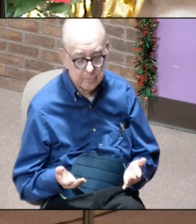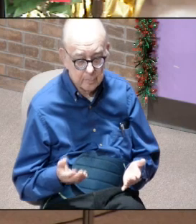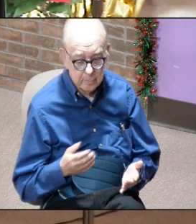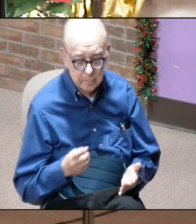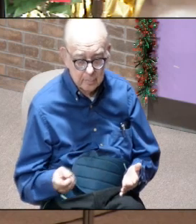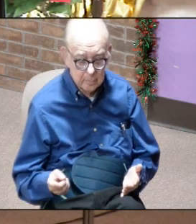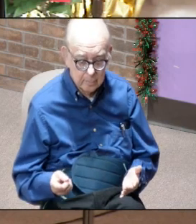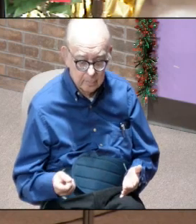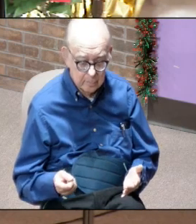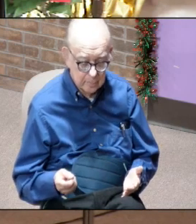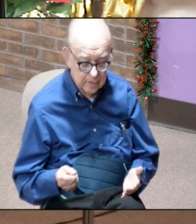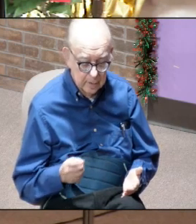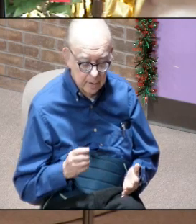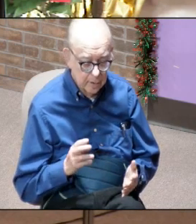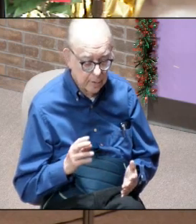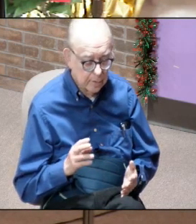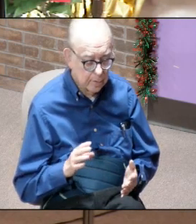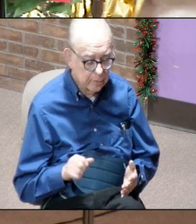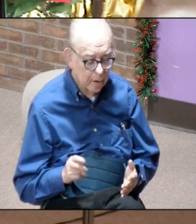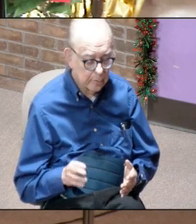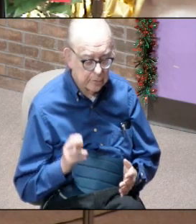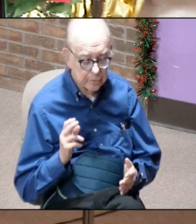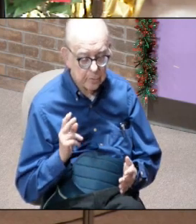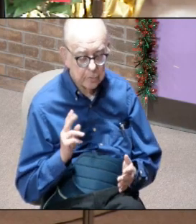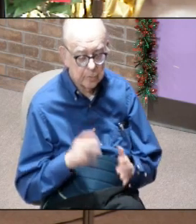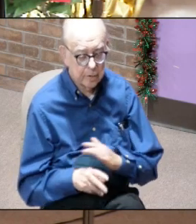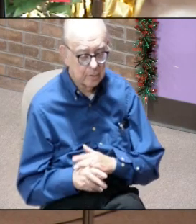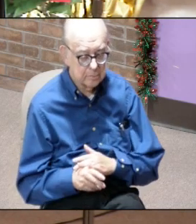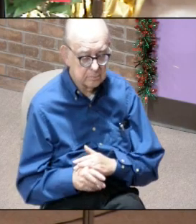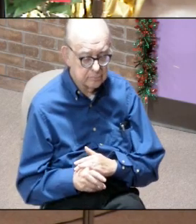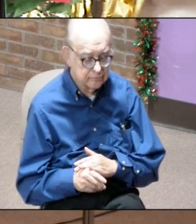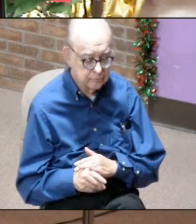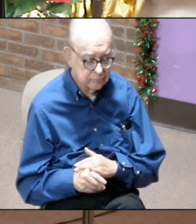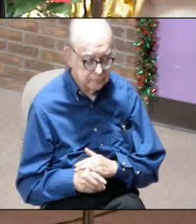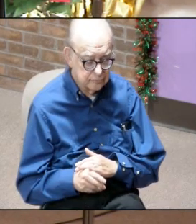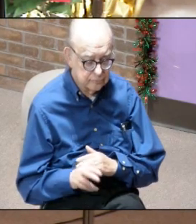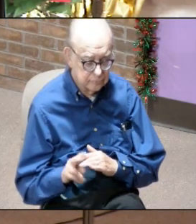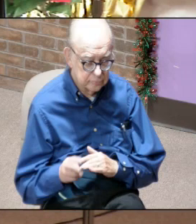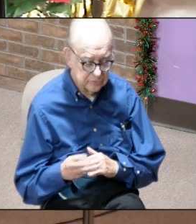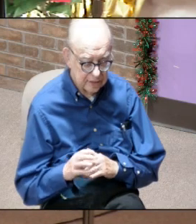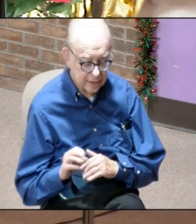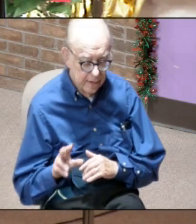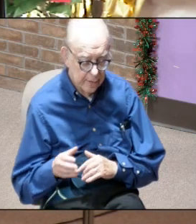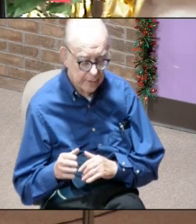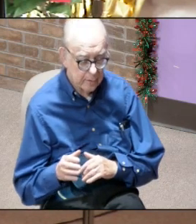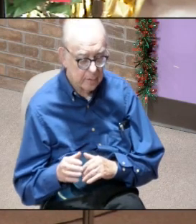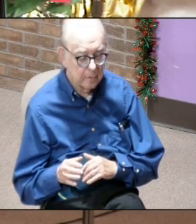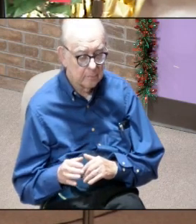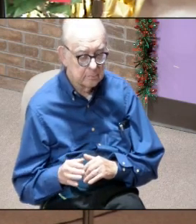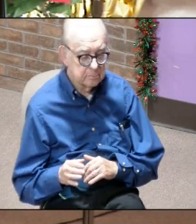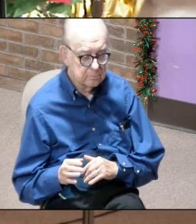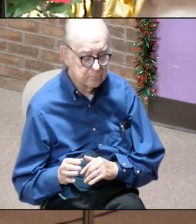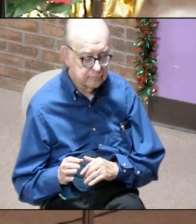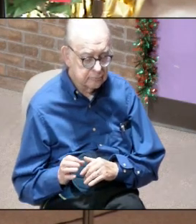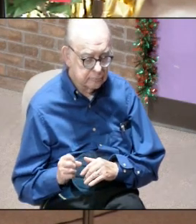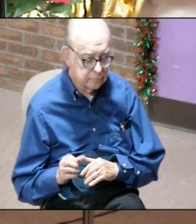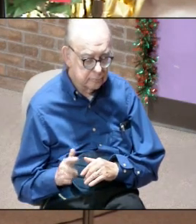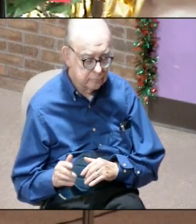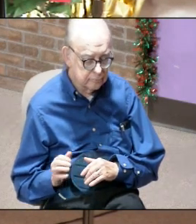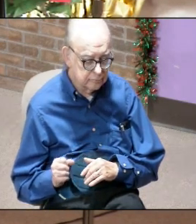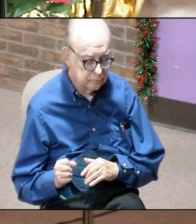Their assignment was to kill. And with the second and the third would be